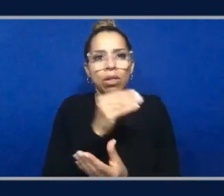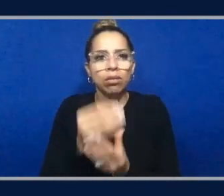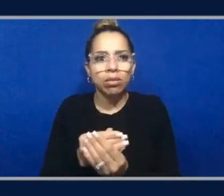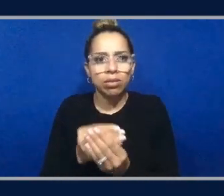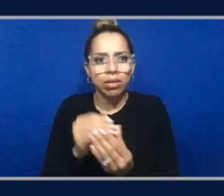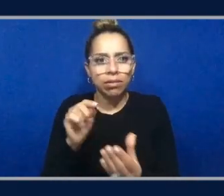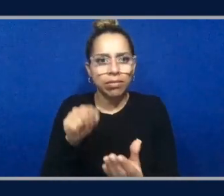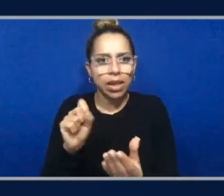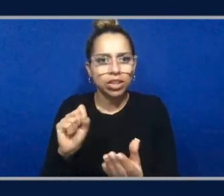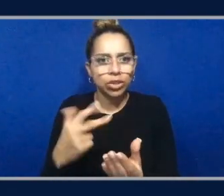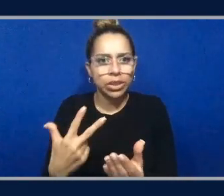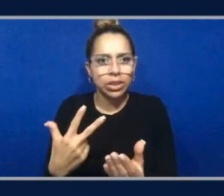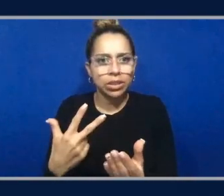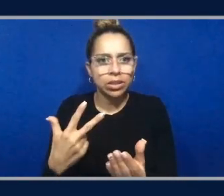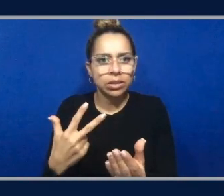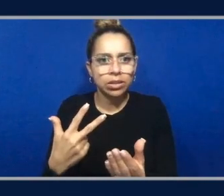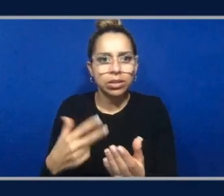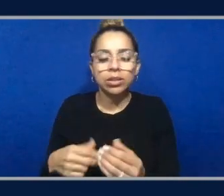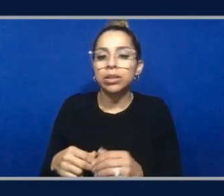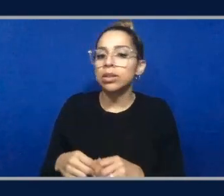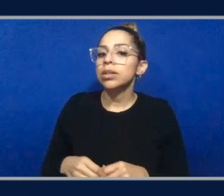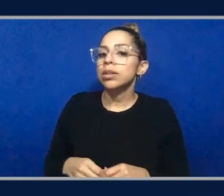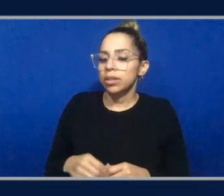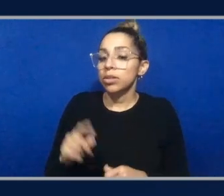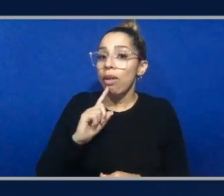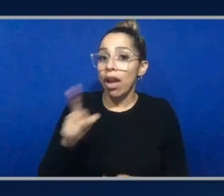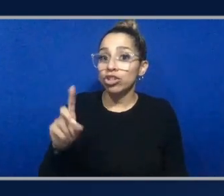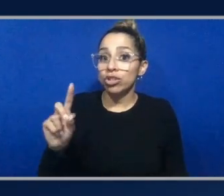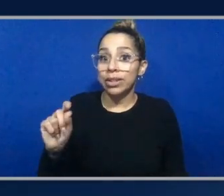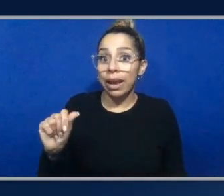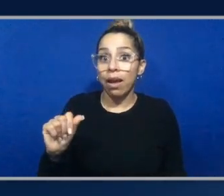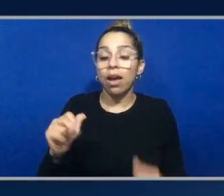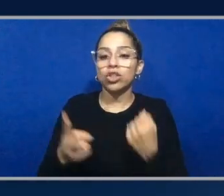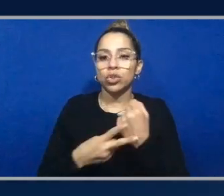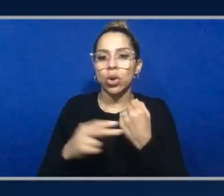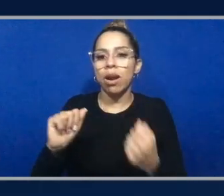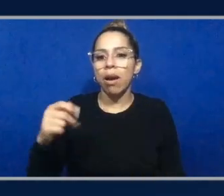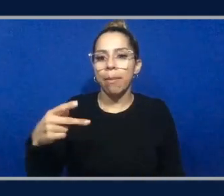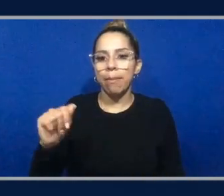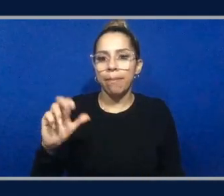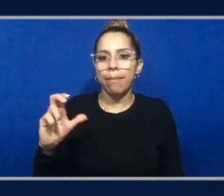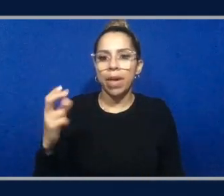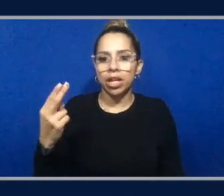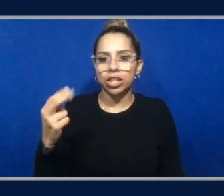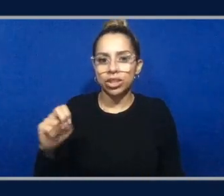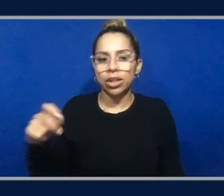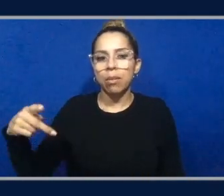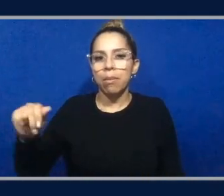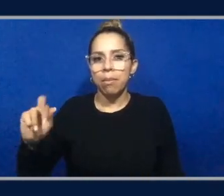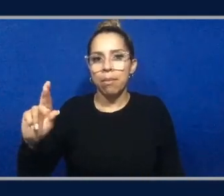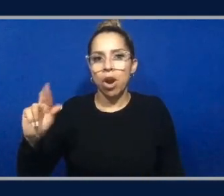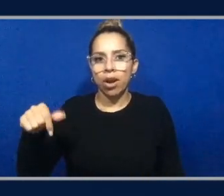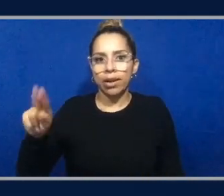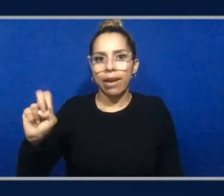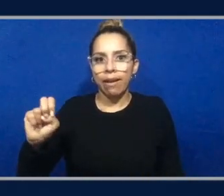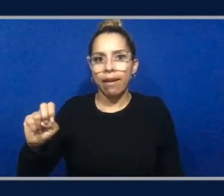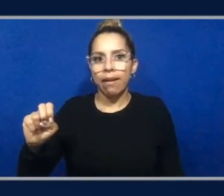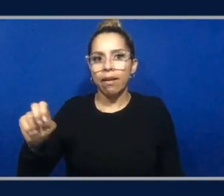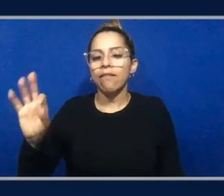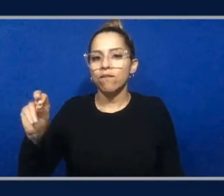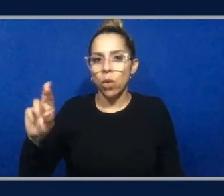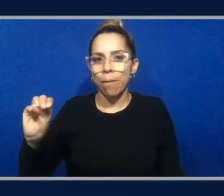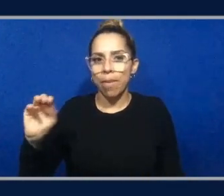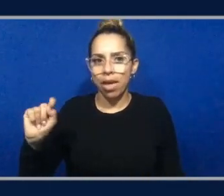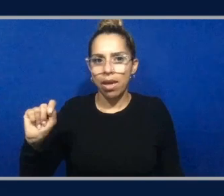So your actual data is stored in Apache Parquet format. A Parquet format, okay. Yes. And what were some of the challenges with storing